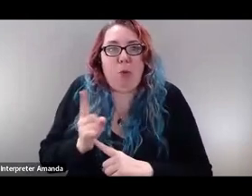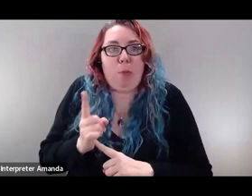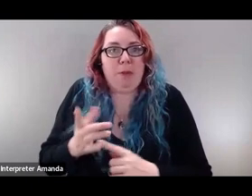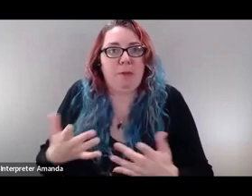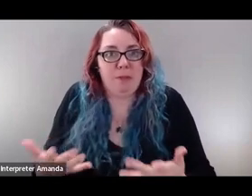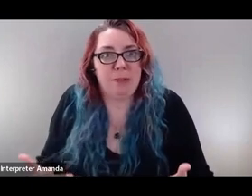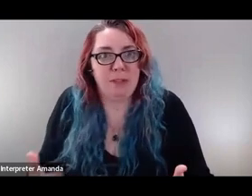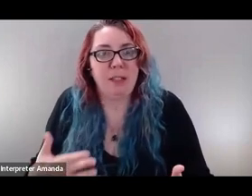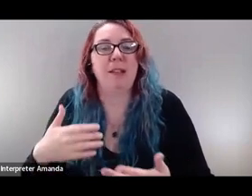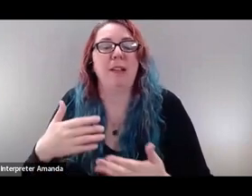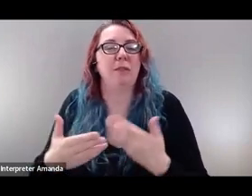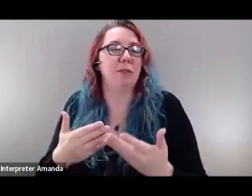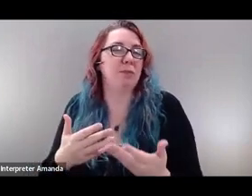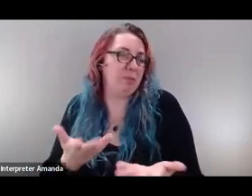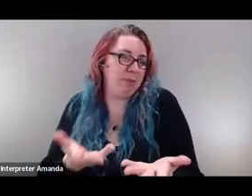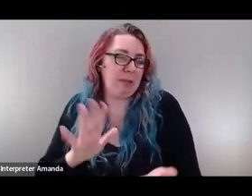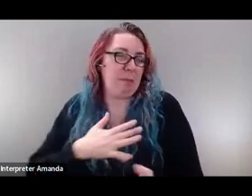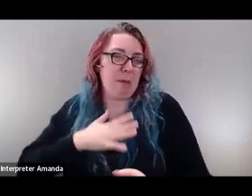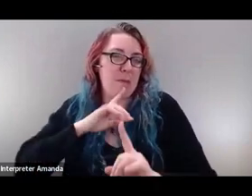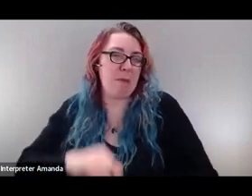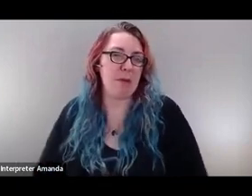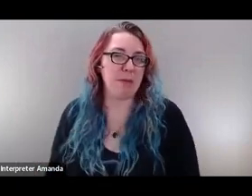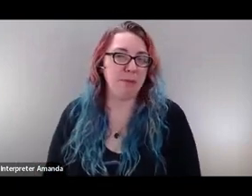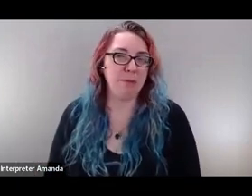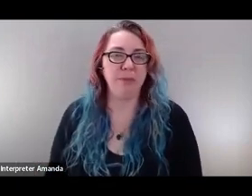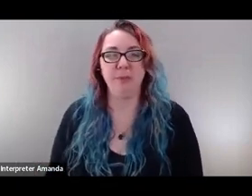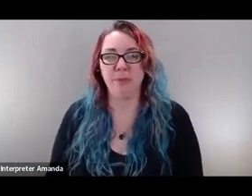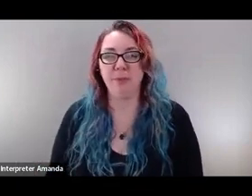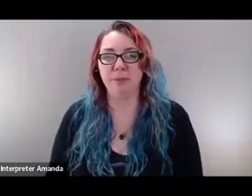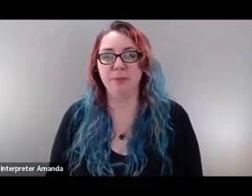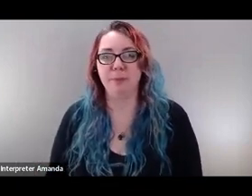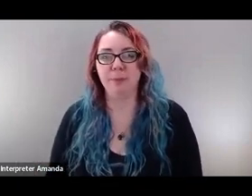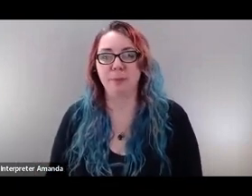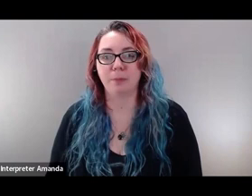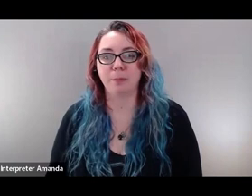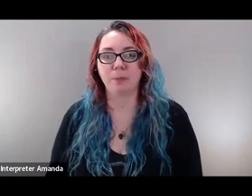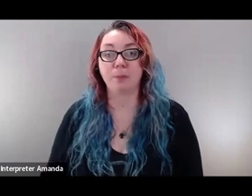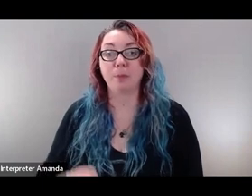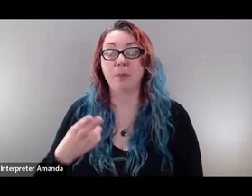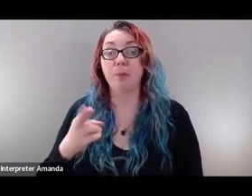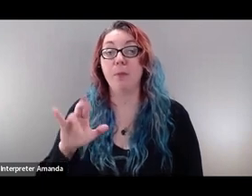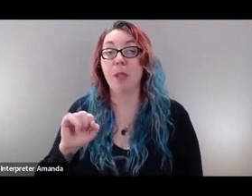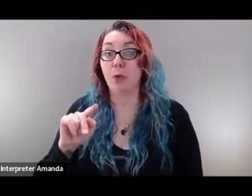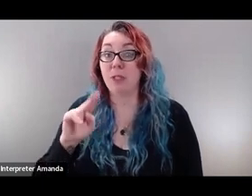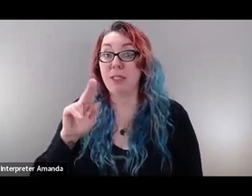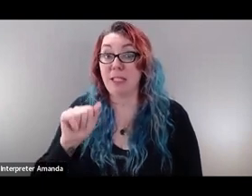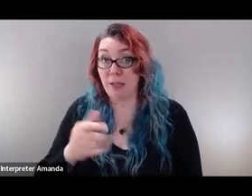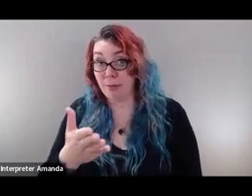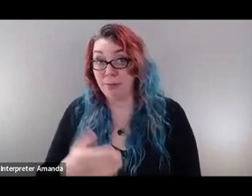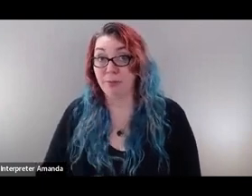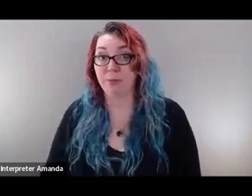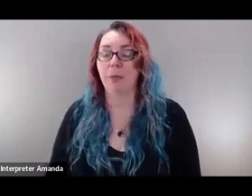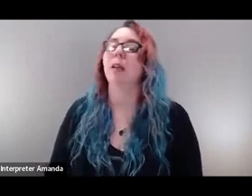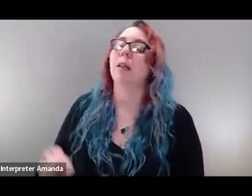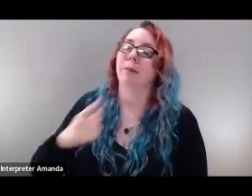also have your hand raised. Yeah, I really appreciate this coming up because this is something that I think a lot about as